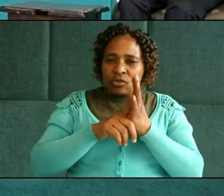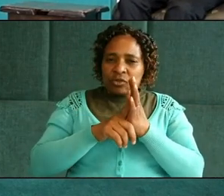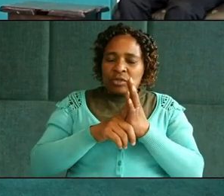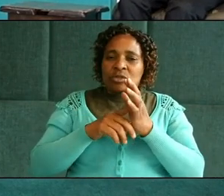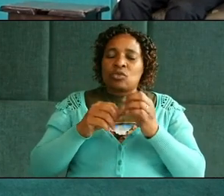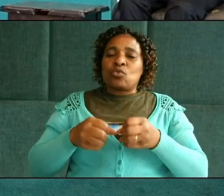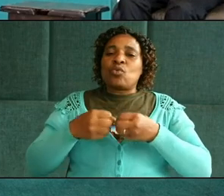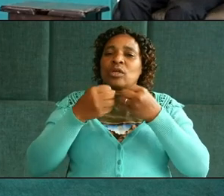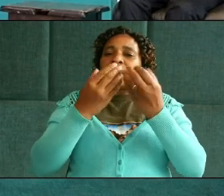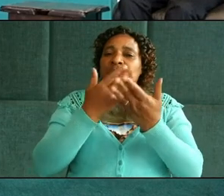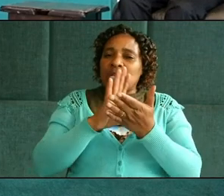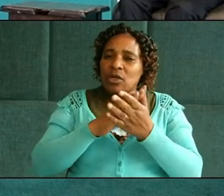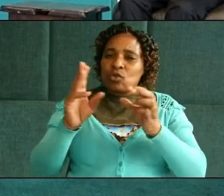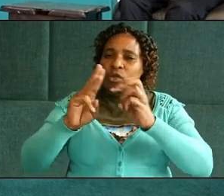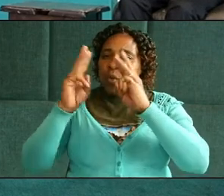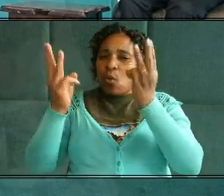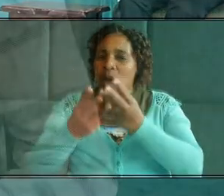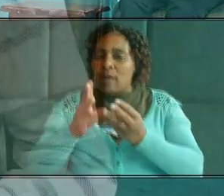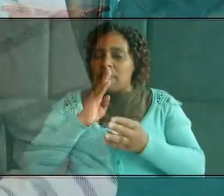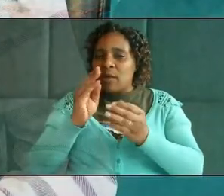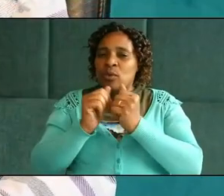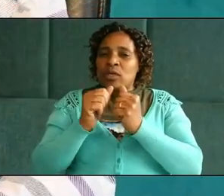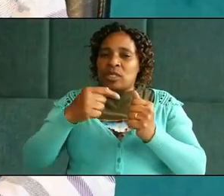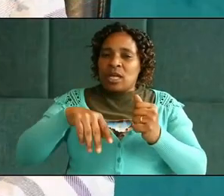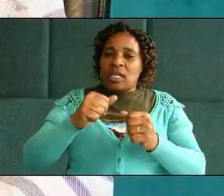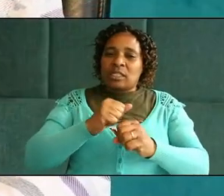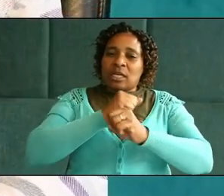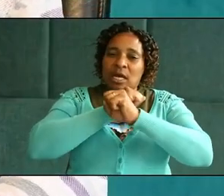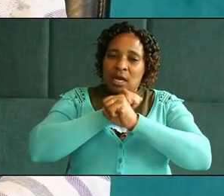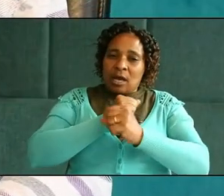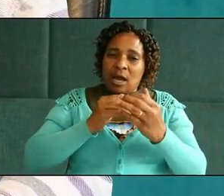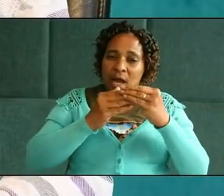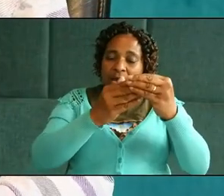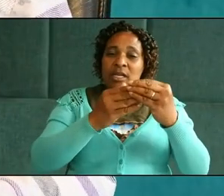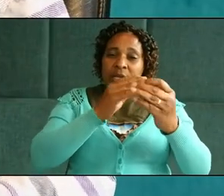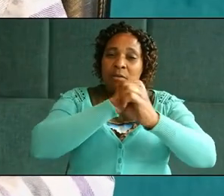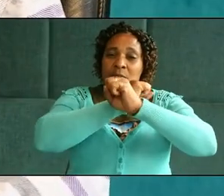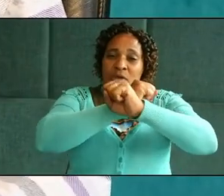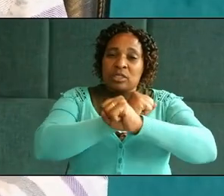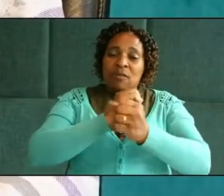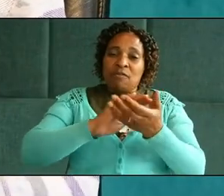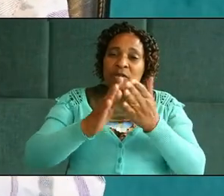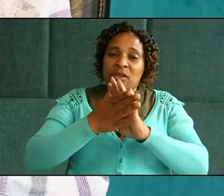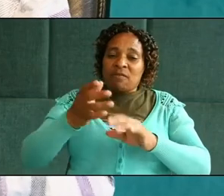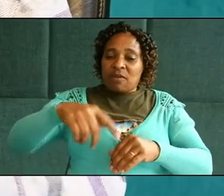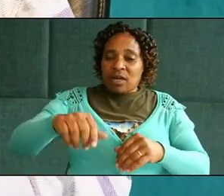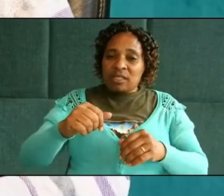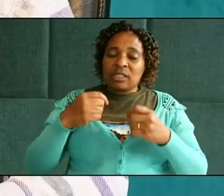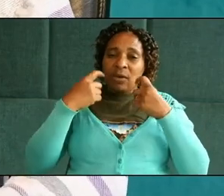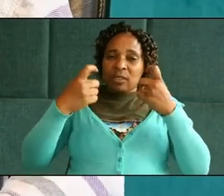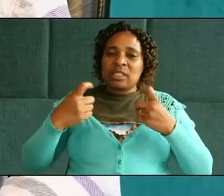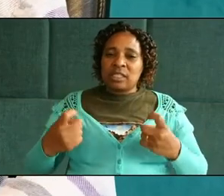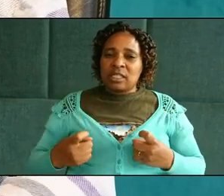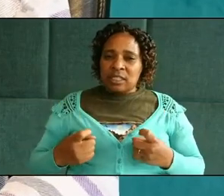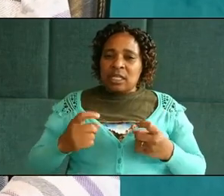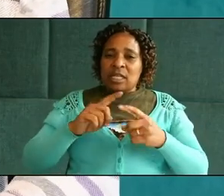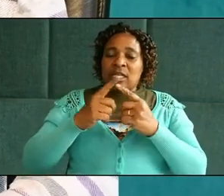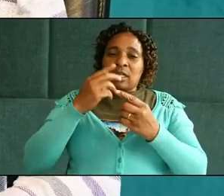share it to the world. May you be with us, guide us and protect us. Forgive us our sins and trespasses. In Jesus' name we